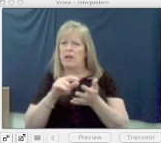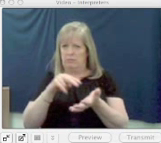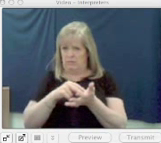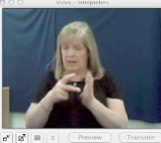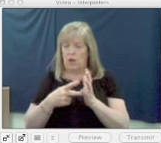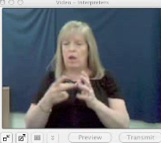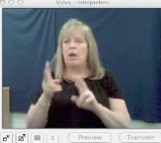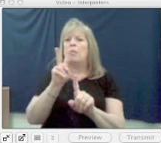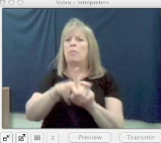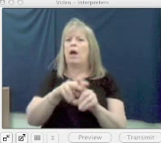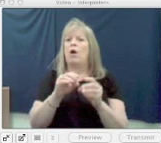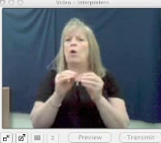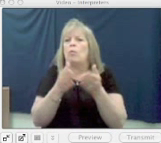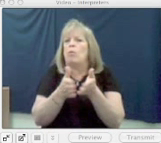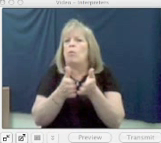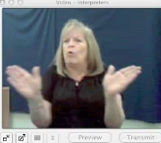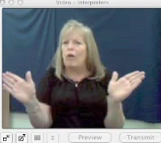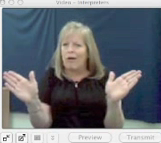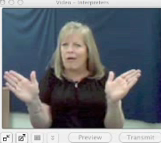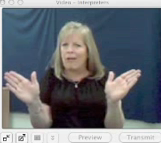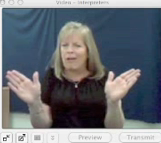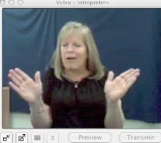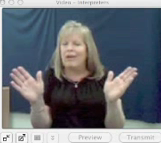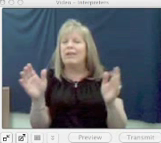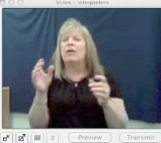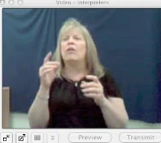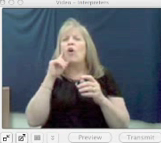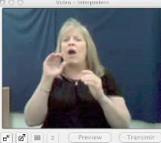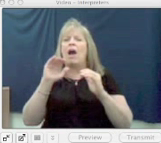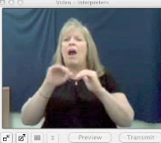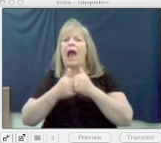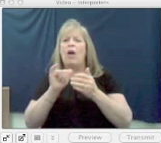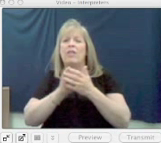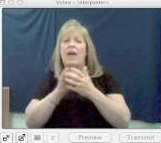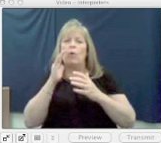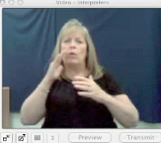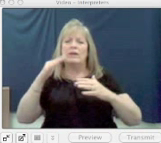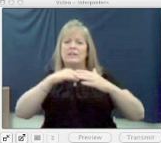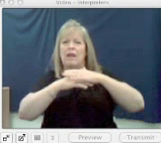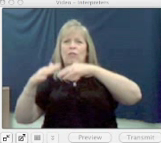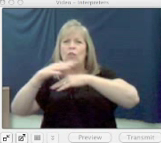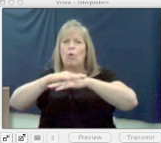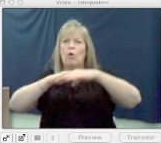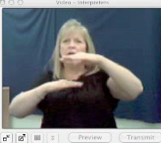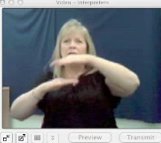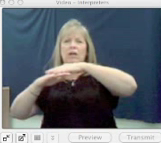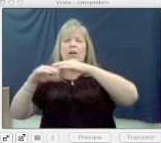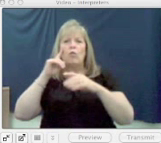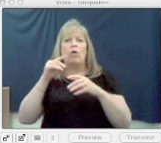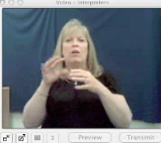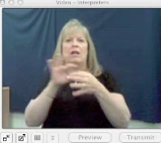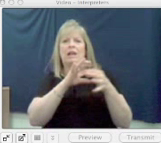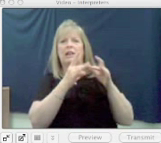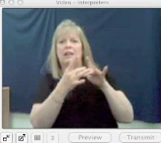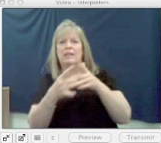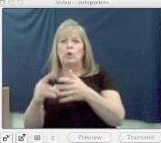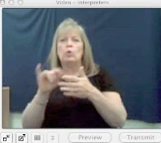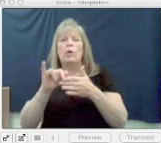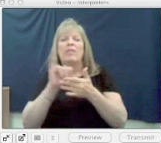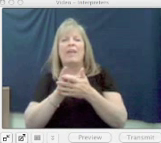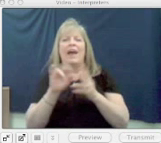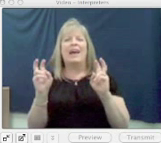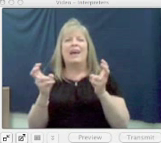broader understanding of how it scaffolds a practice profession. How DCS